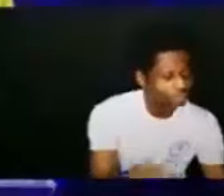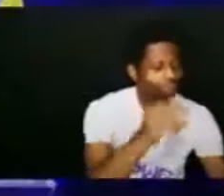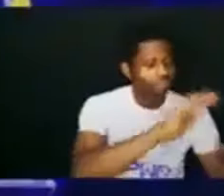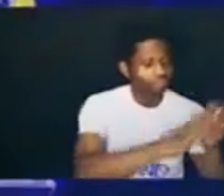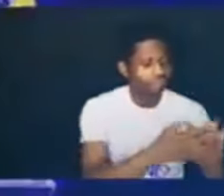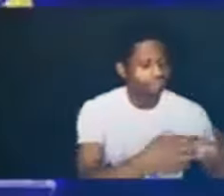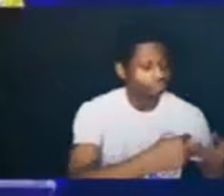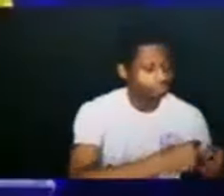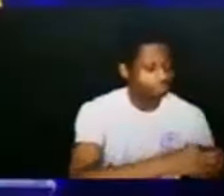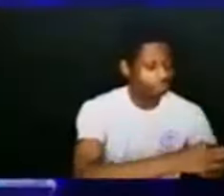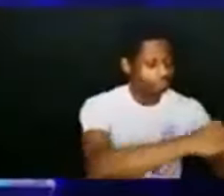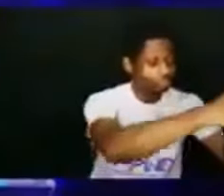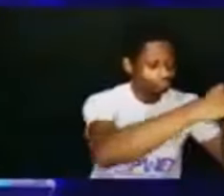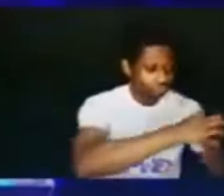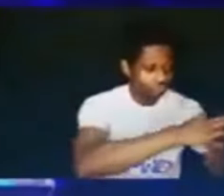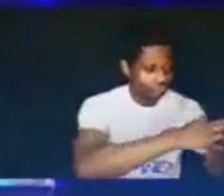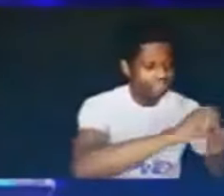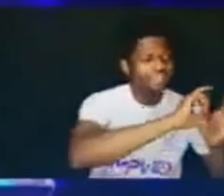gift.